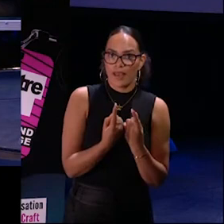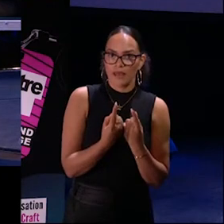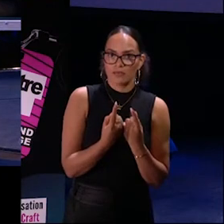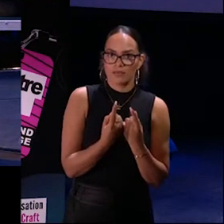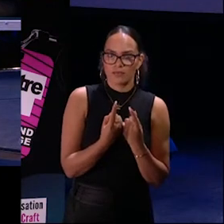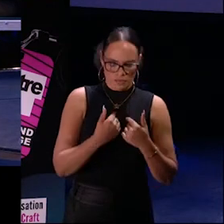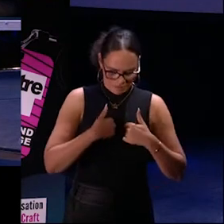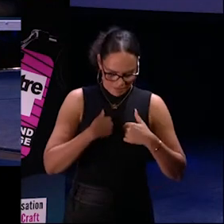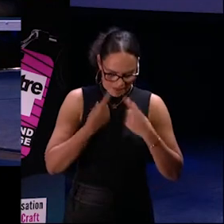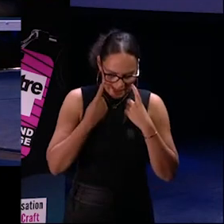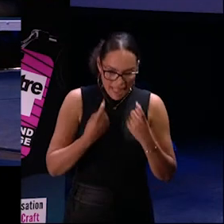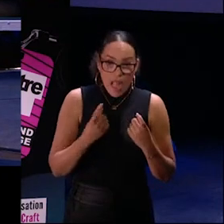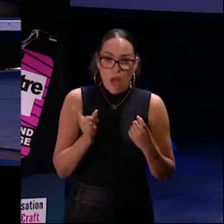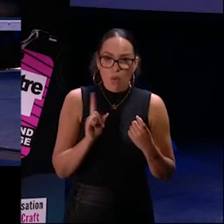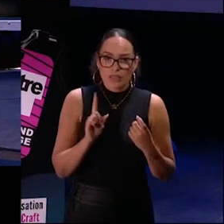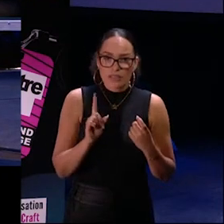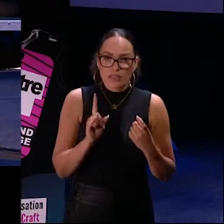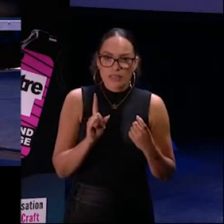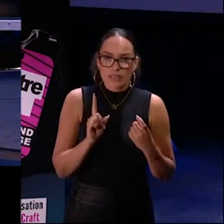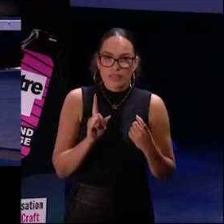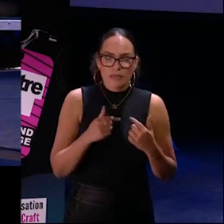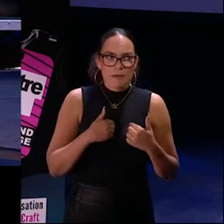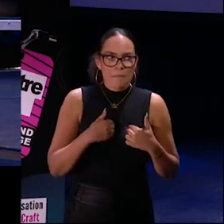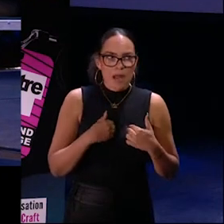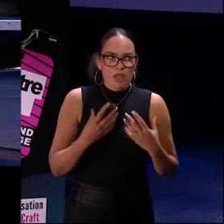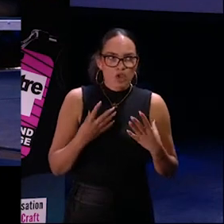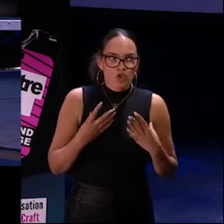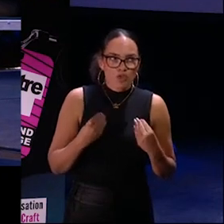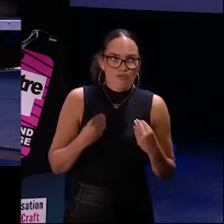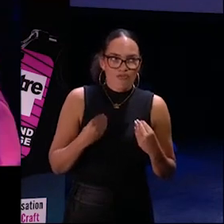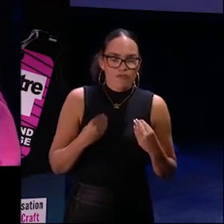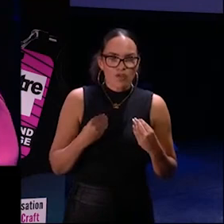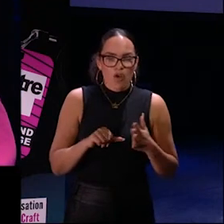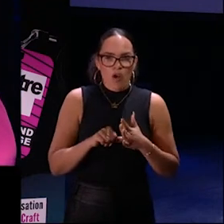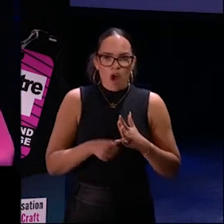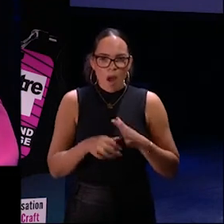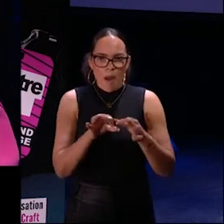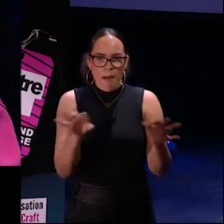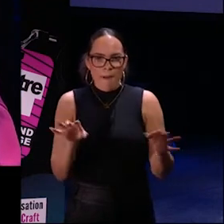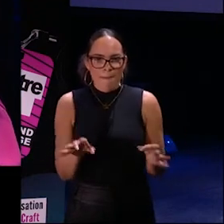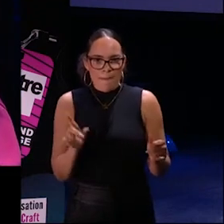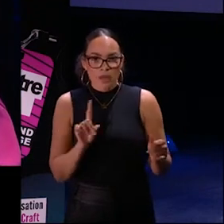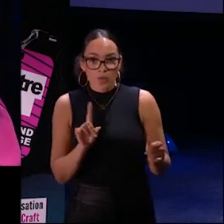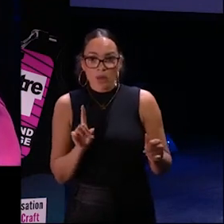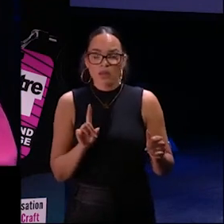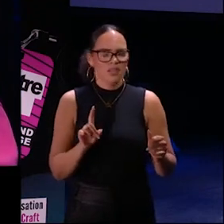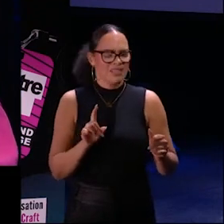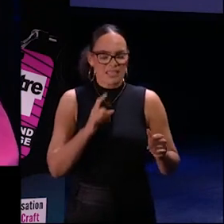about, where you, exactly as you said, where your hard and your soft sort of boundaries are. And if you decide you can't do